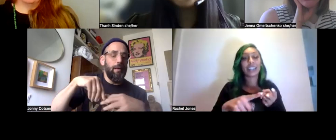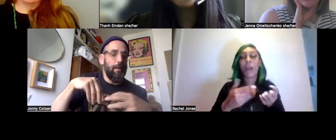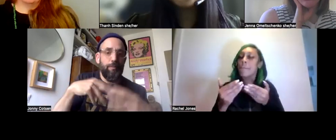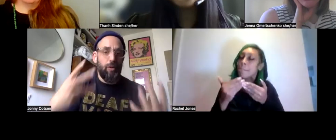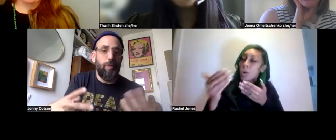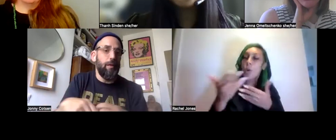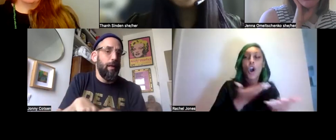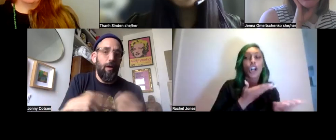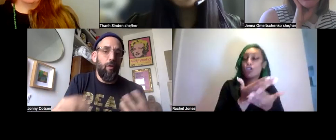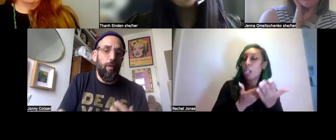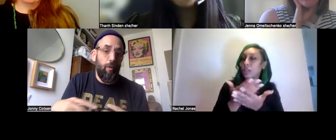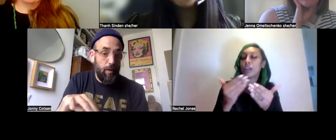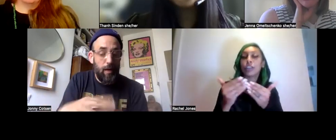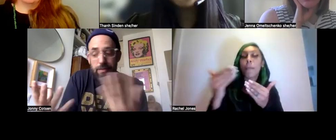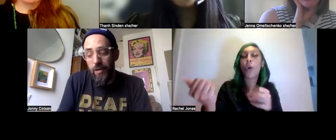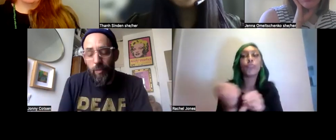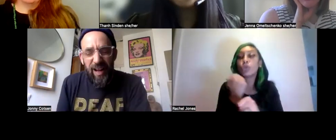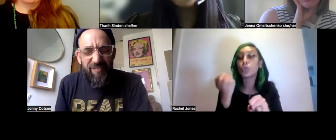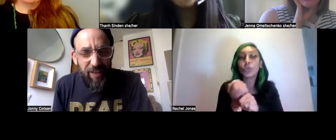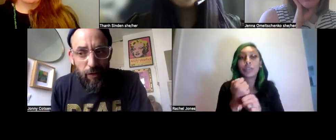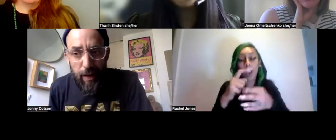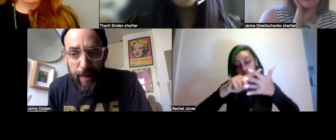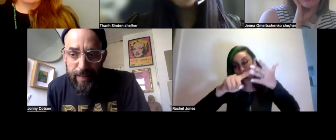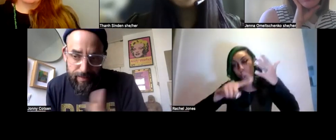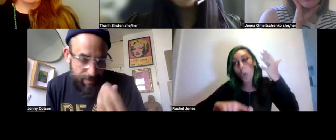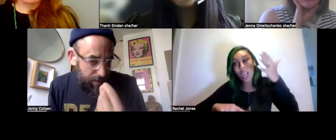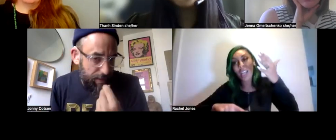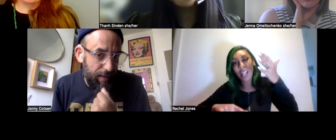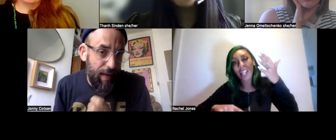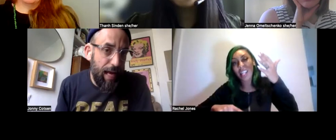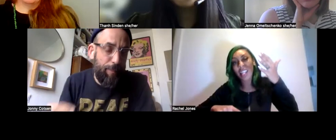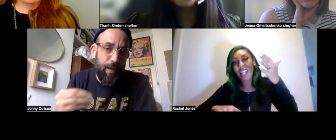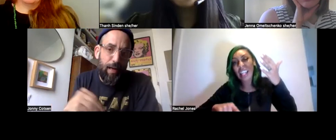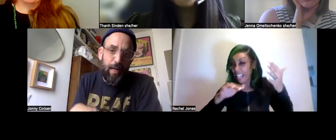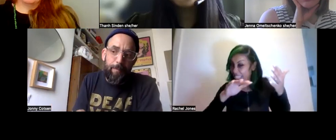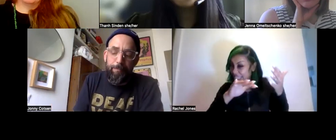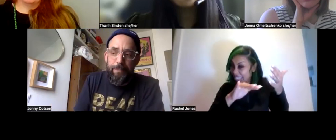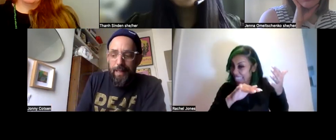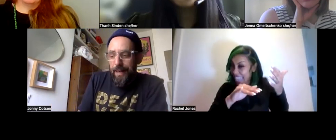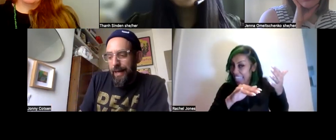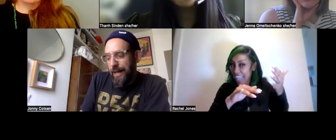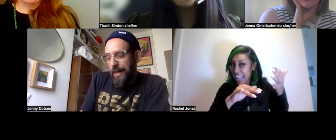consultants, we need producers, so I feel like it's there, but